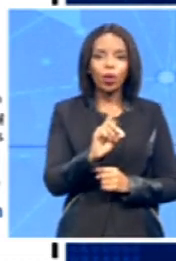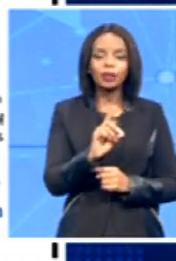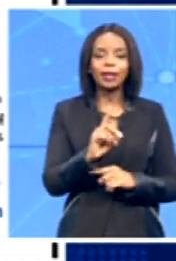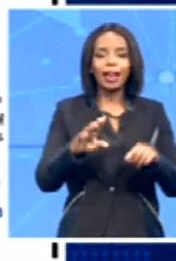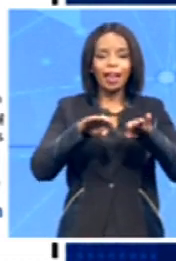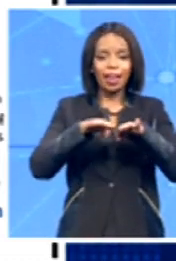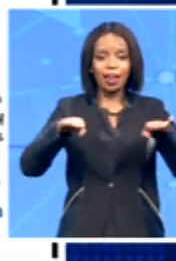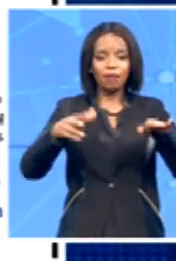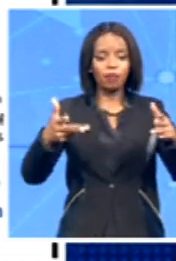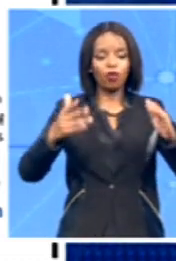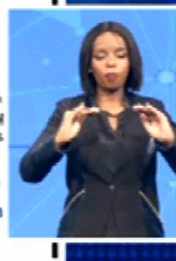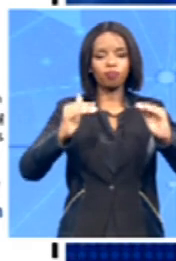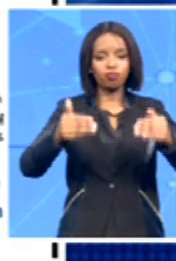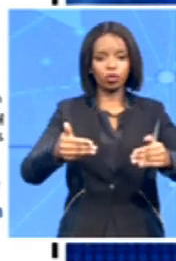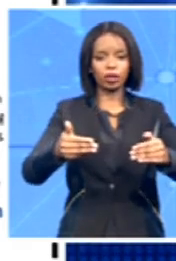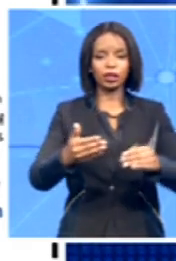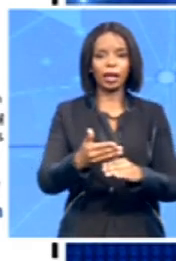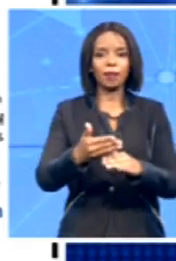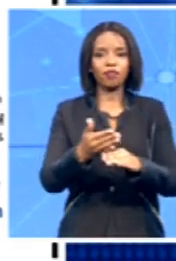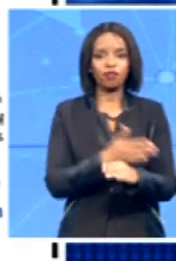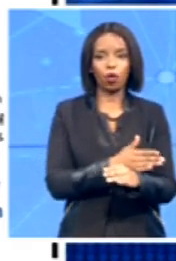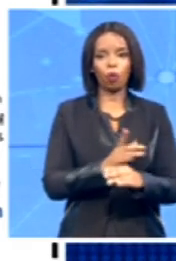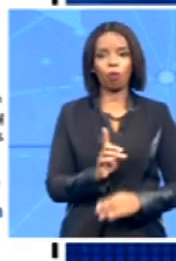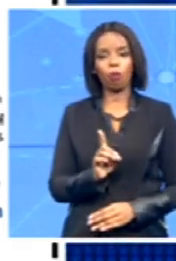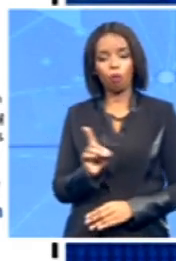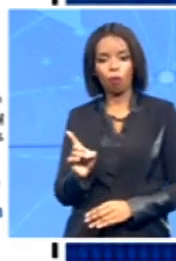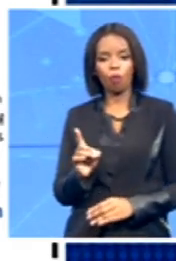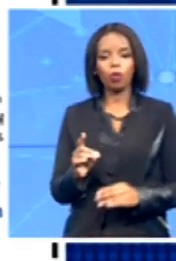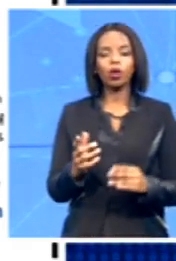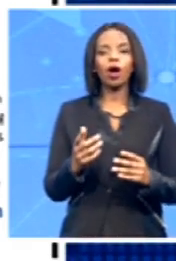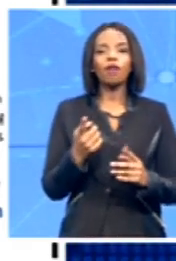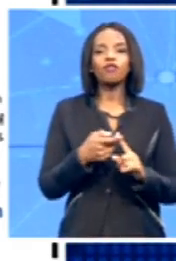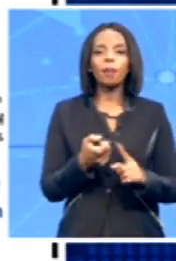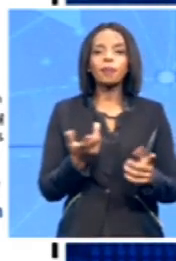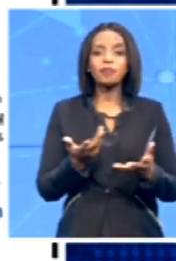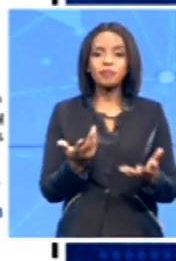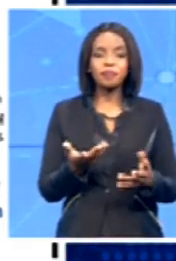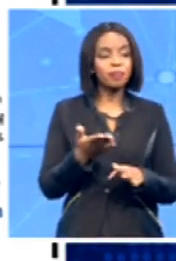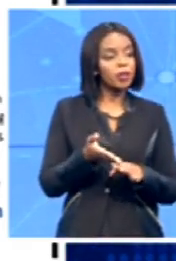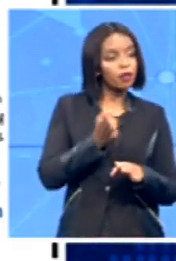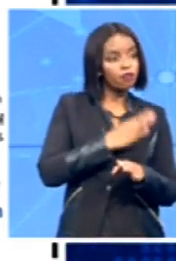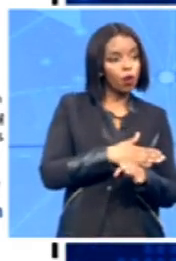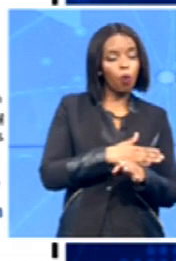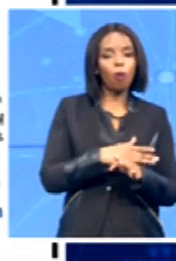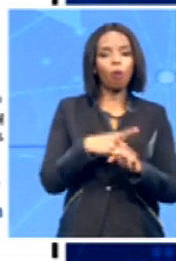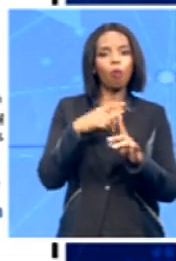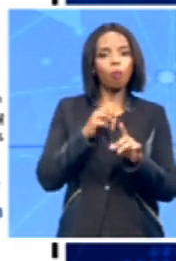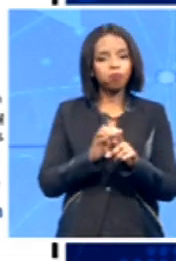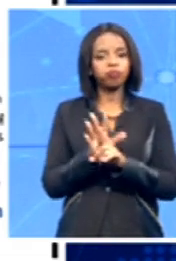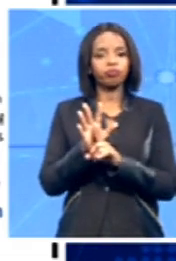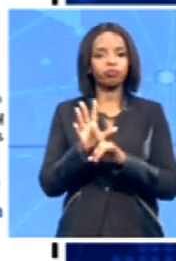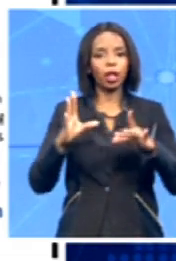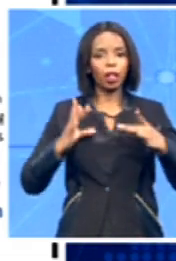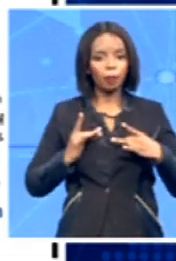was very high from a combination of previous infection and vaccination. Obviously, the children would be lower because